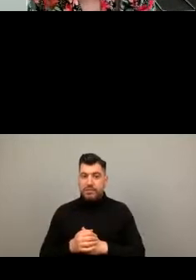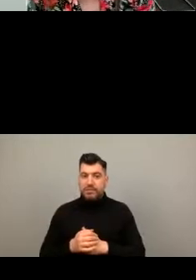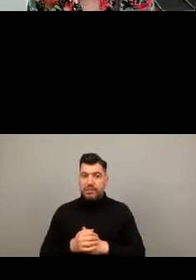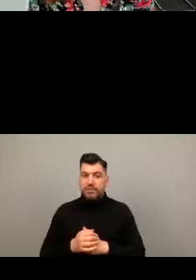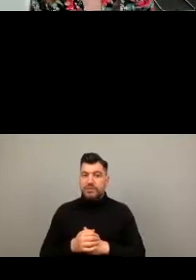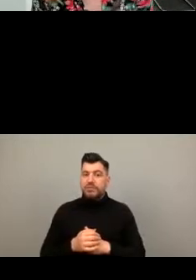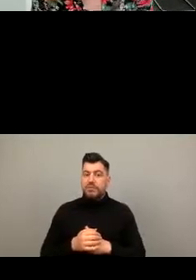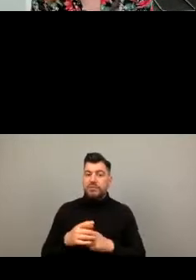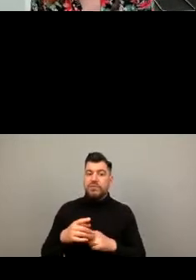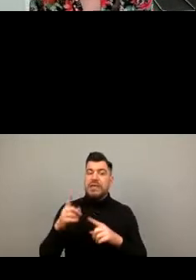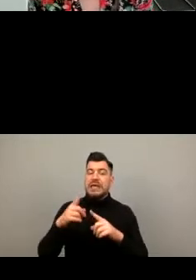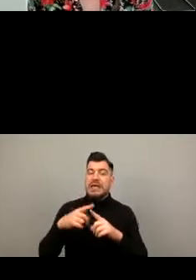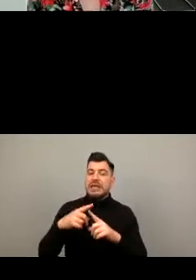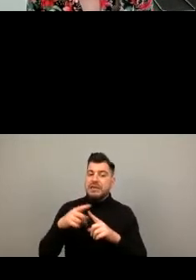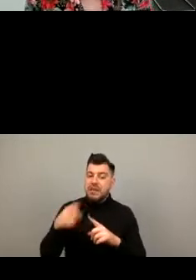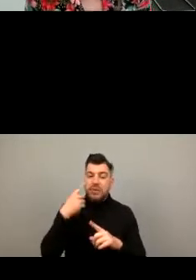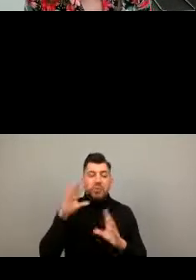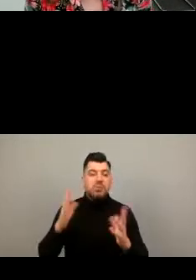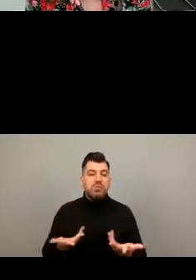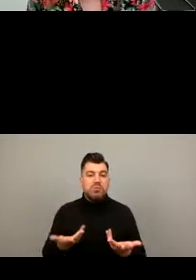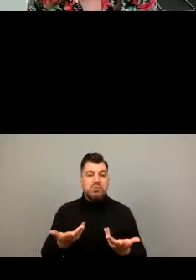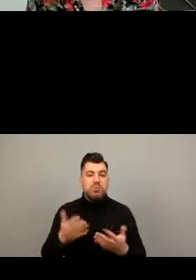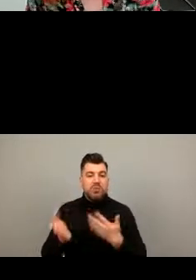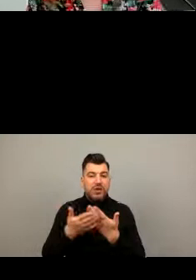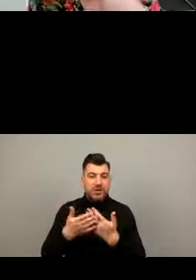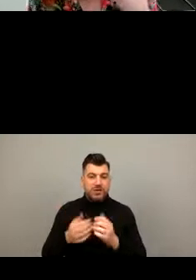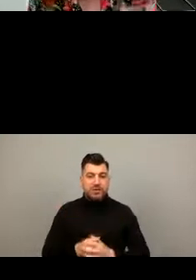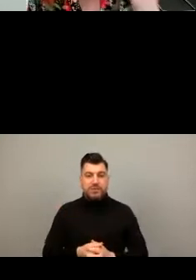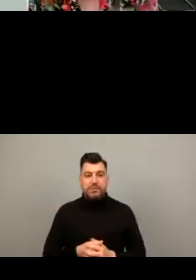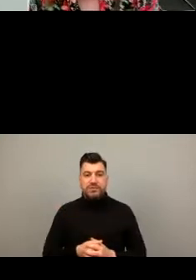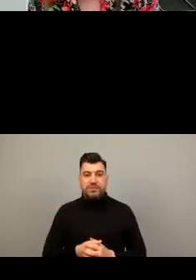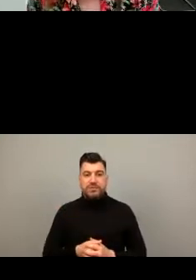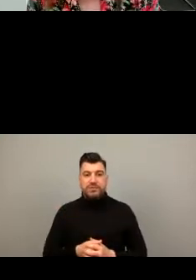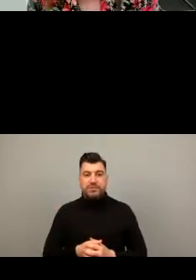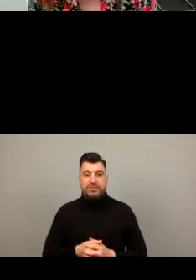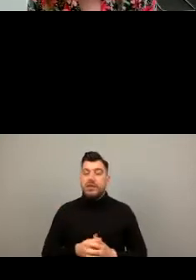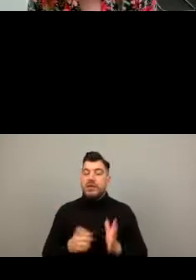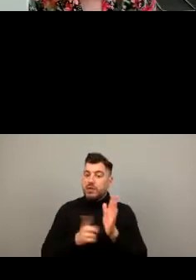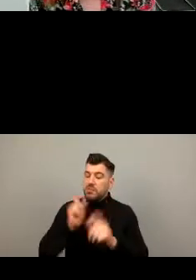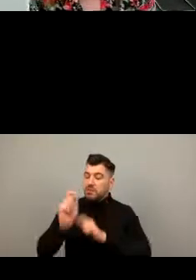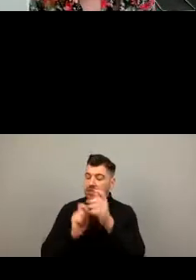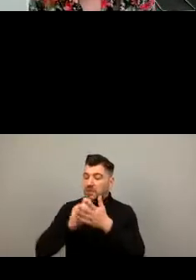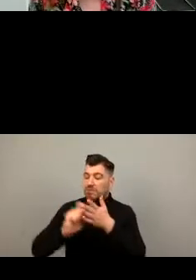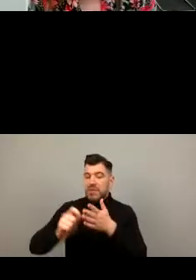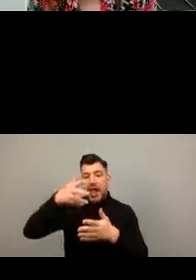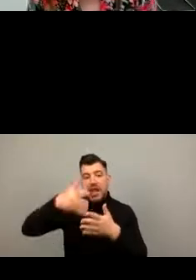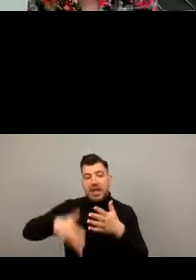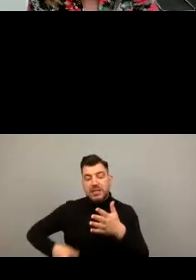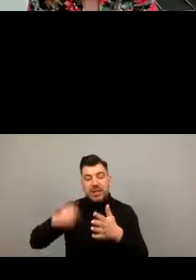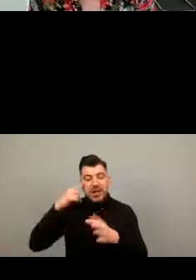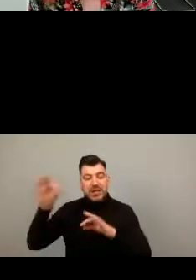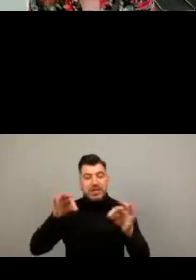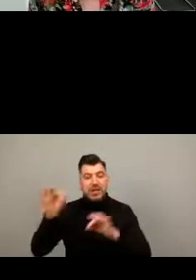sure to develop a long-term SEO fitness routine? So craft a to-do list. Make a list of your plans and your goals.